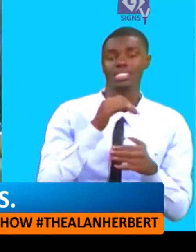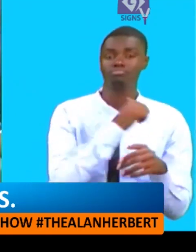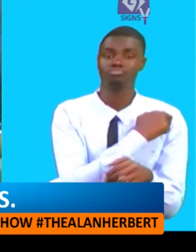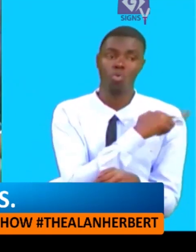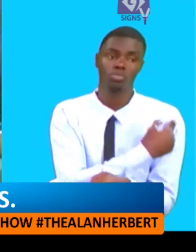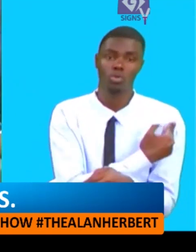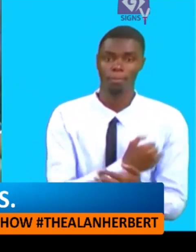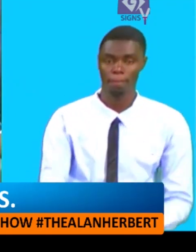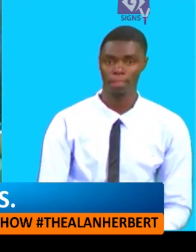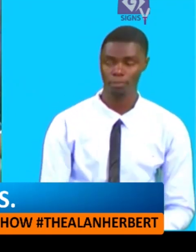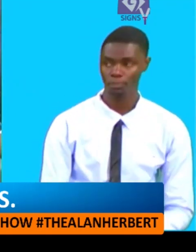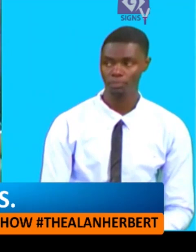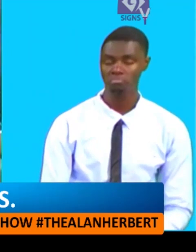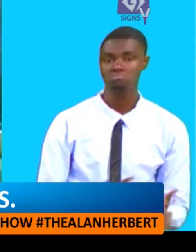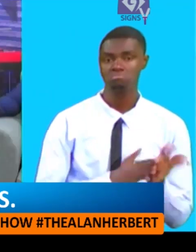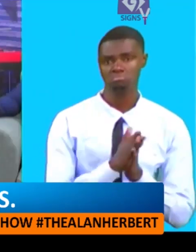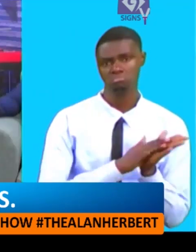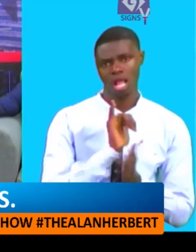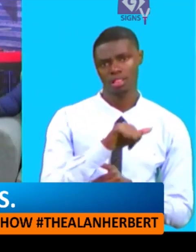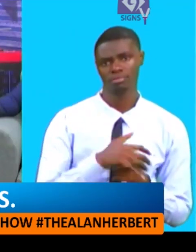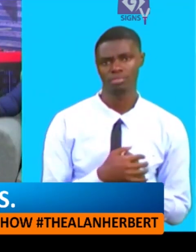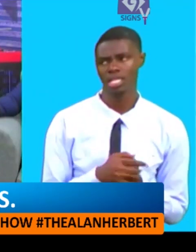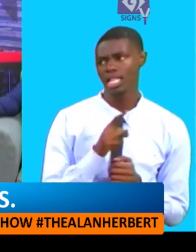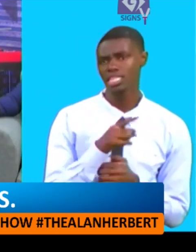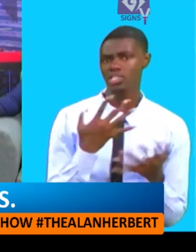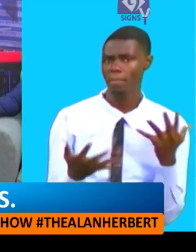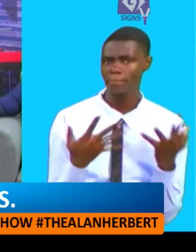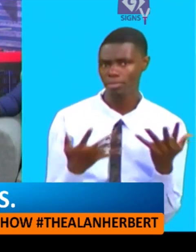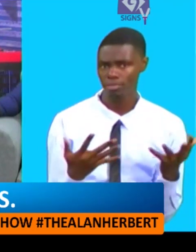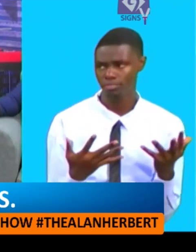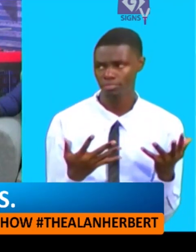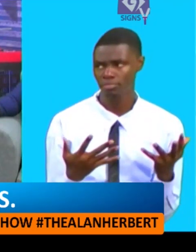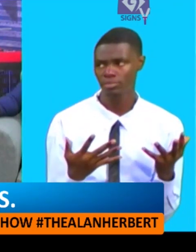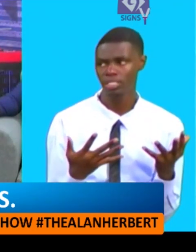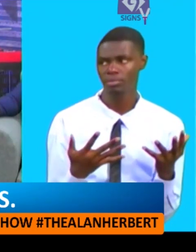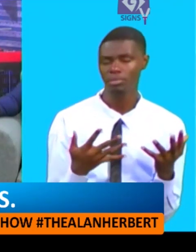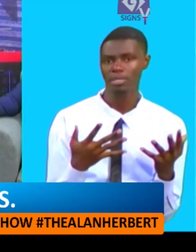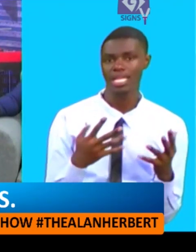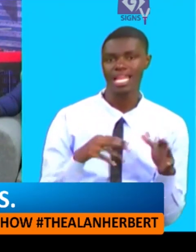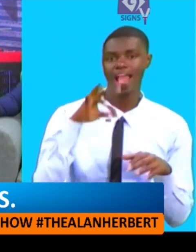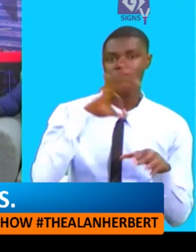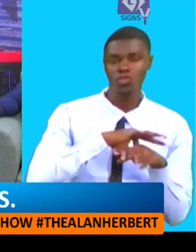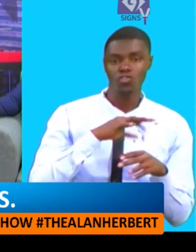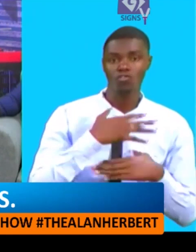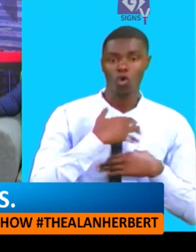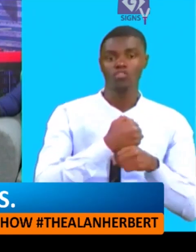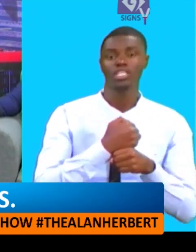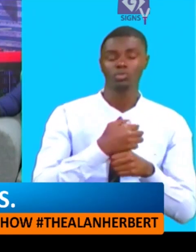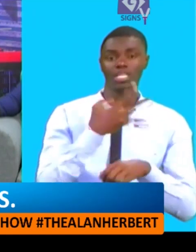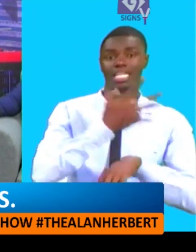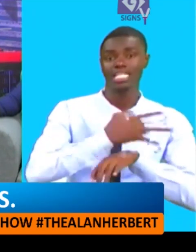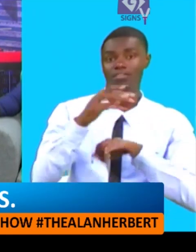facilities. Yeah. Interesting. And this probably might be a vote of confidence in what NHIF is